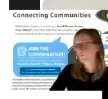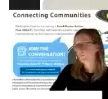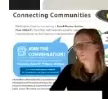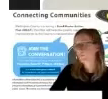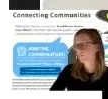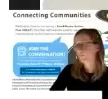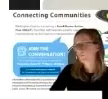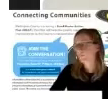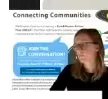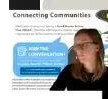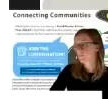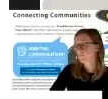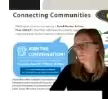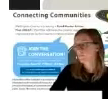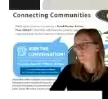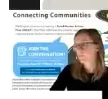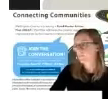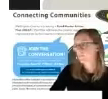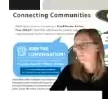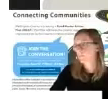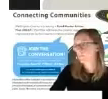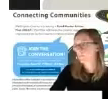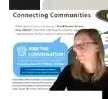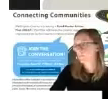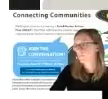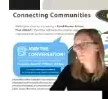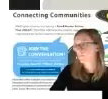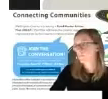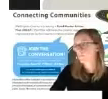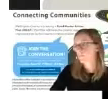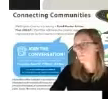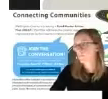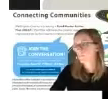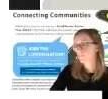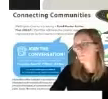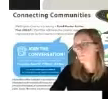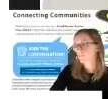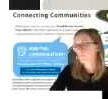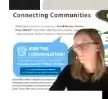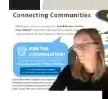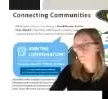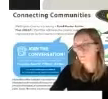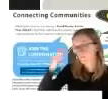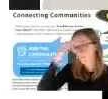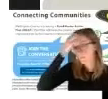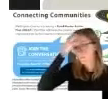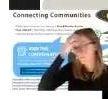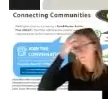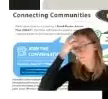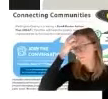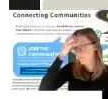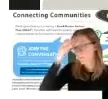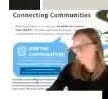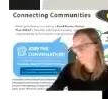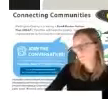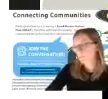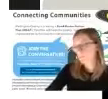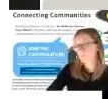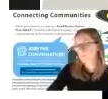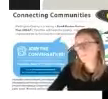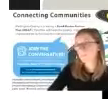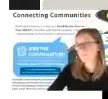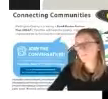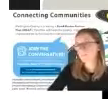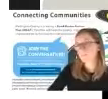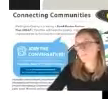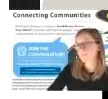issue. TSM was preferred on the balance of the criteria evaluation. And so that's the preferred to